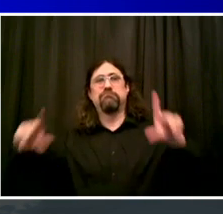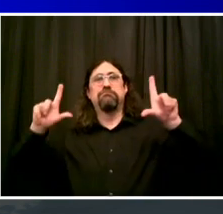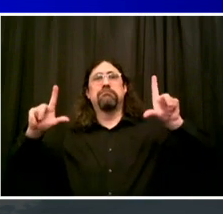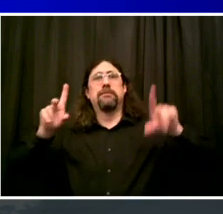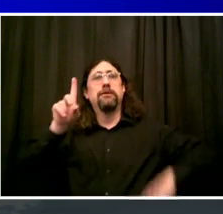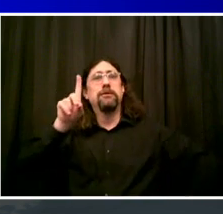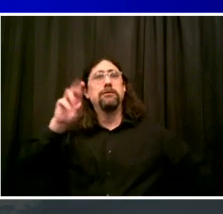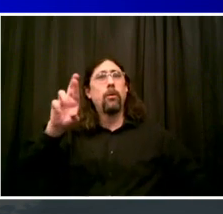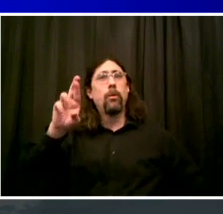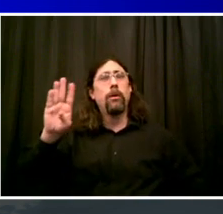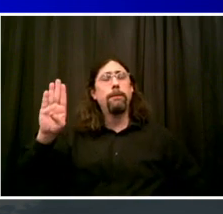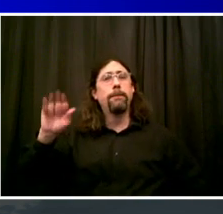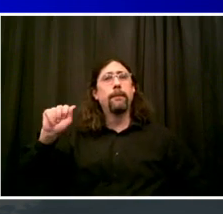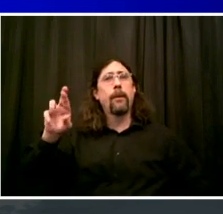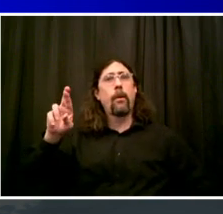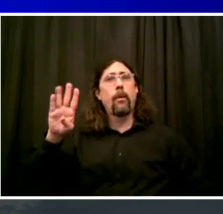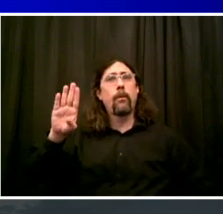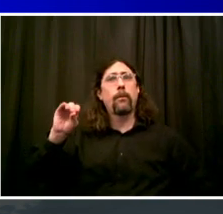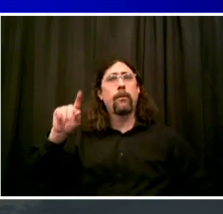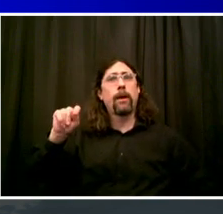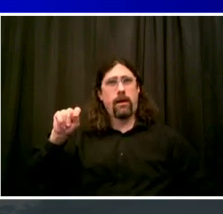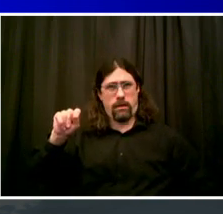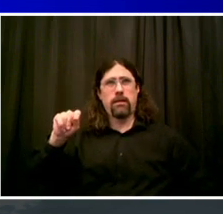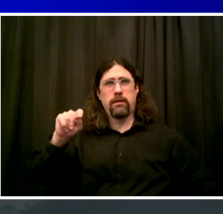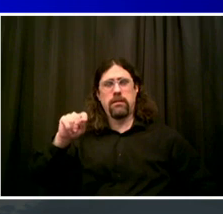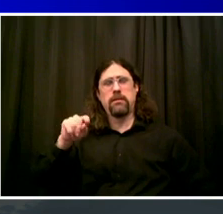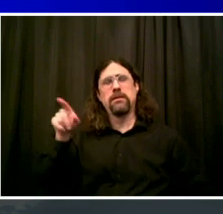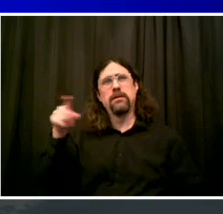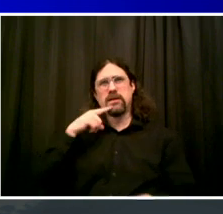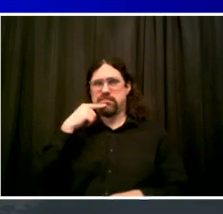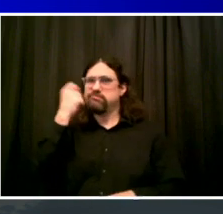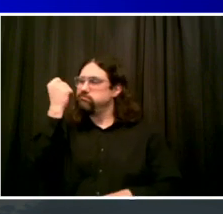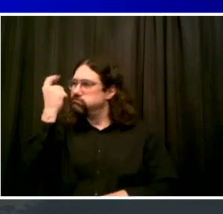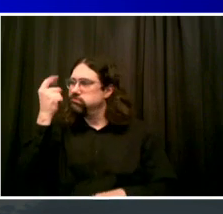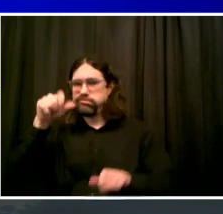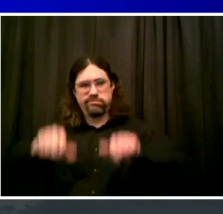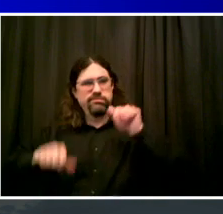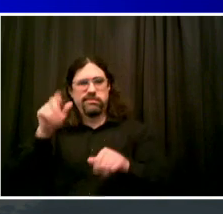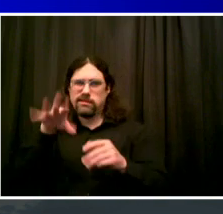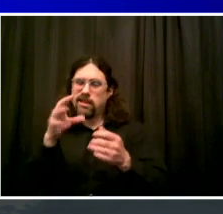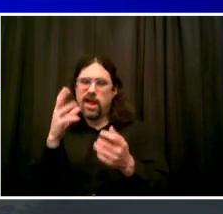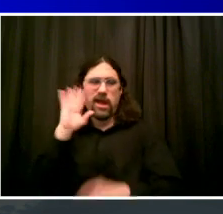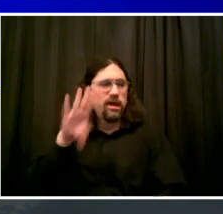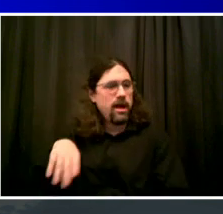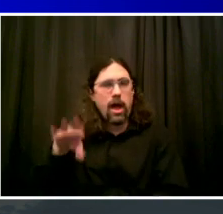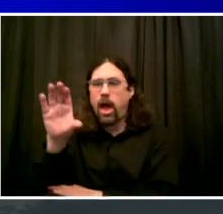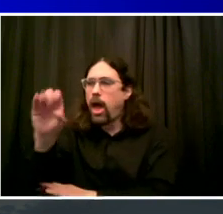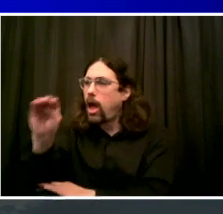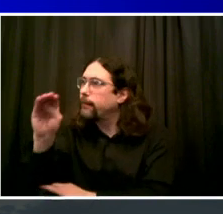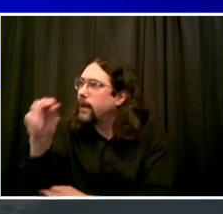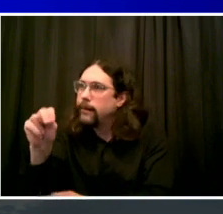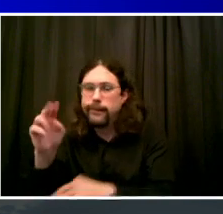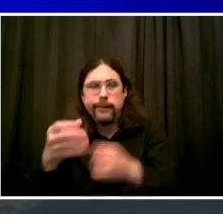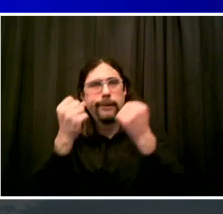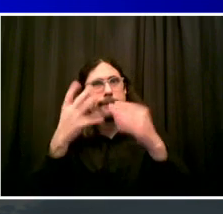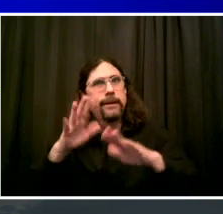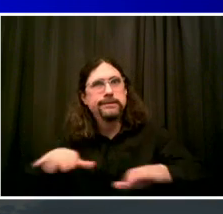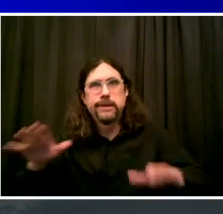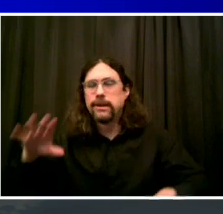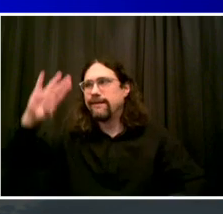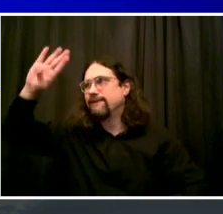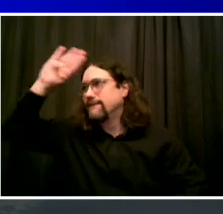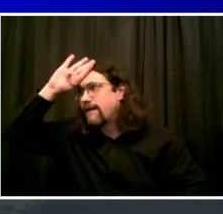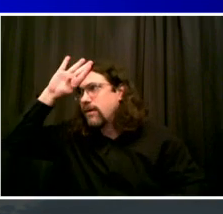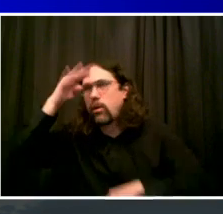these symptoms, call immediately to your doctor, your healthcare provider. If you see multiple